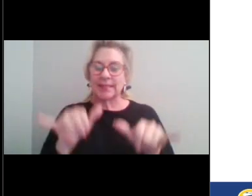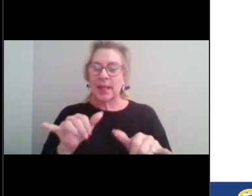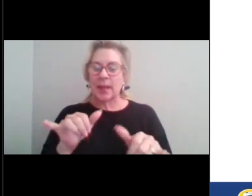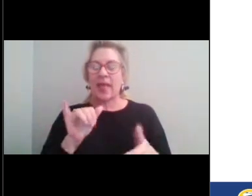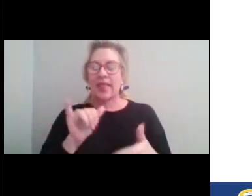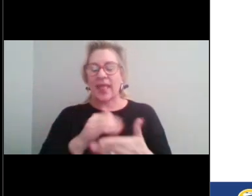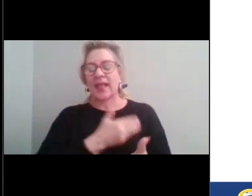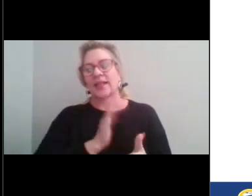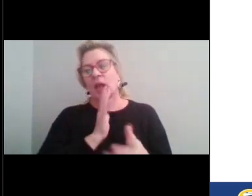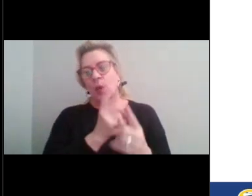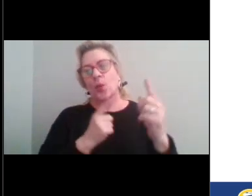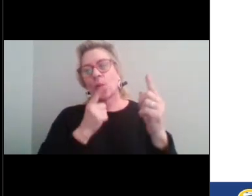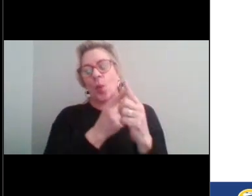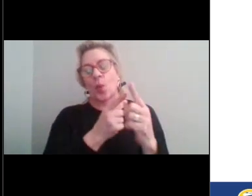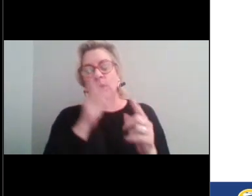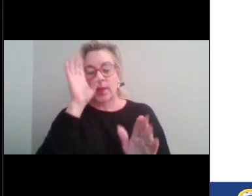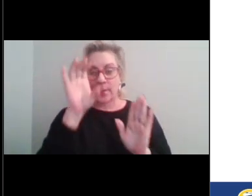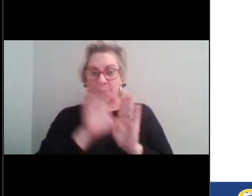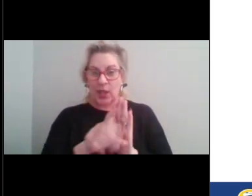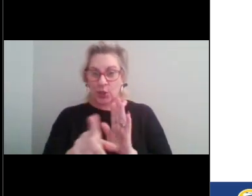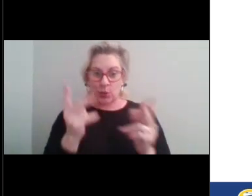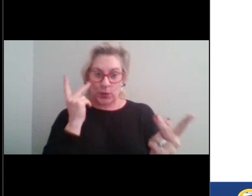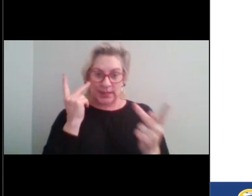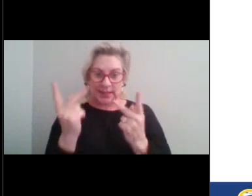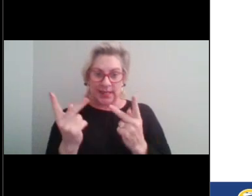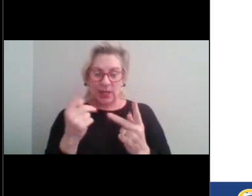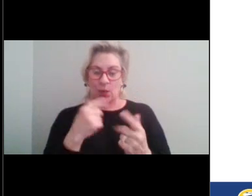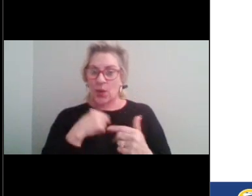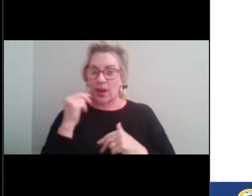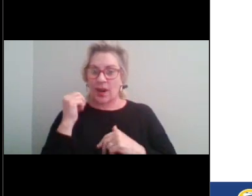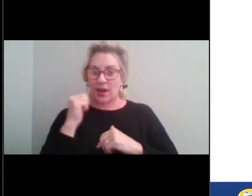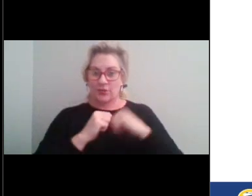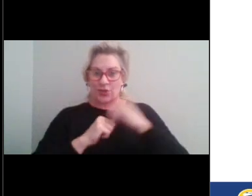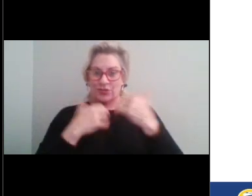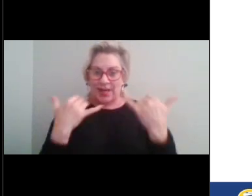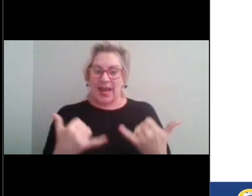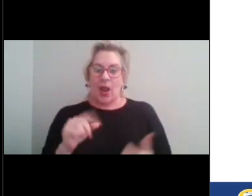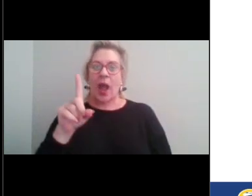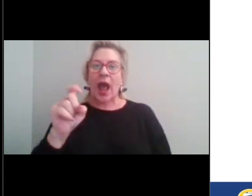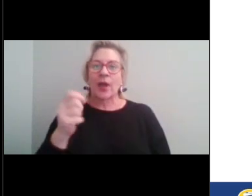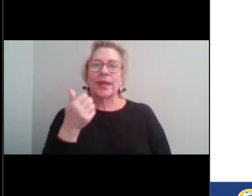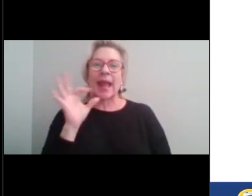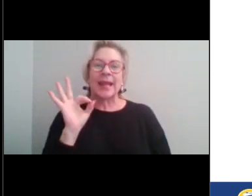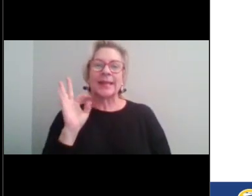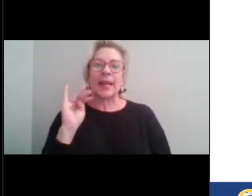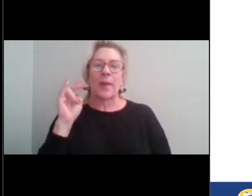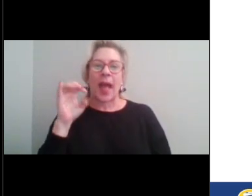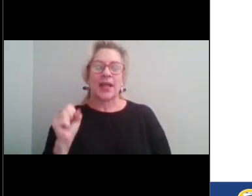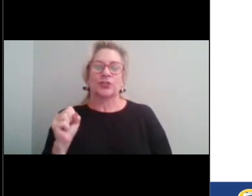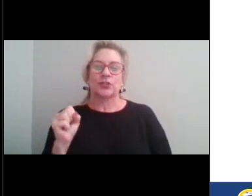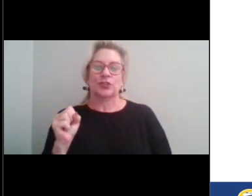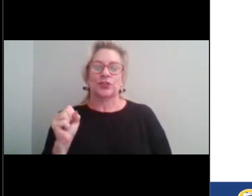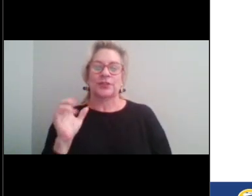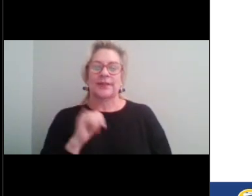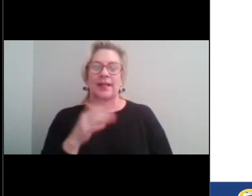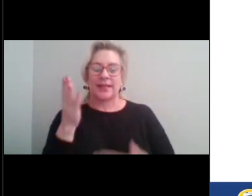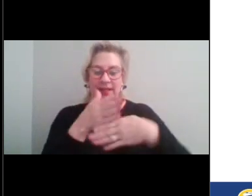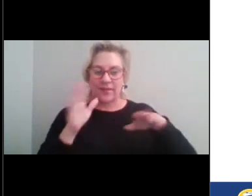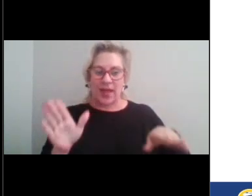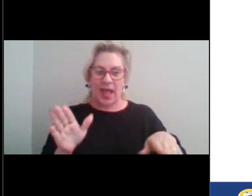Just briefly, the pictures that you see here, we are under construction in the valley of 119 miles, and that's the Cedar Viaduct that